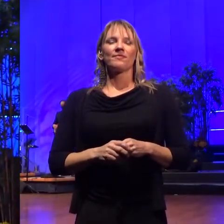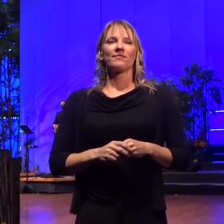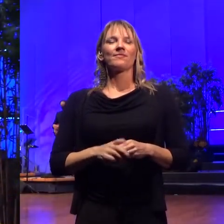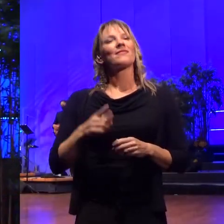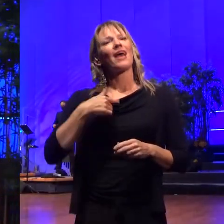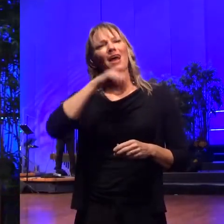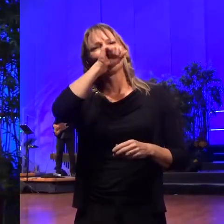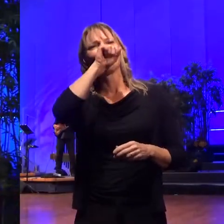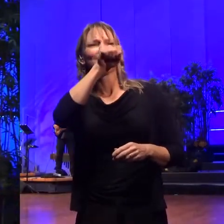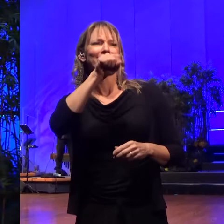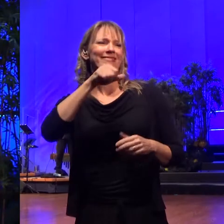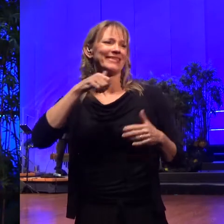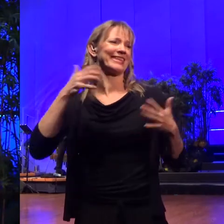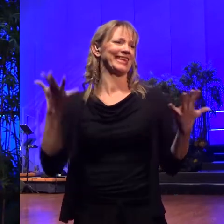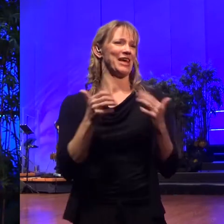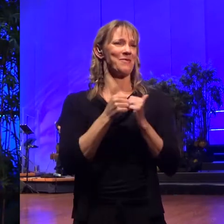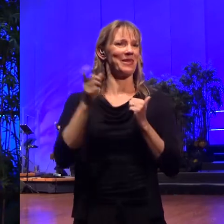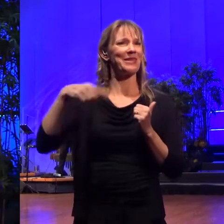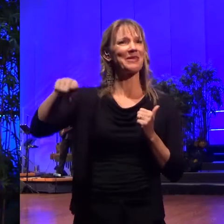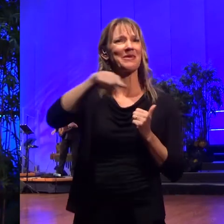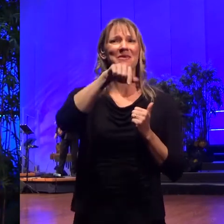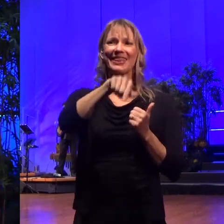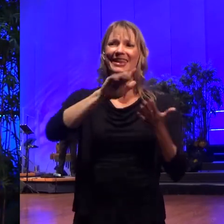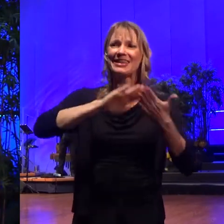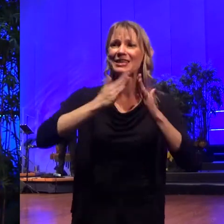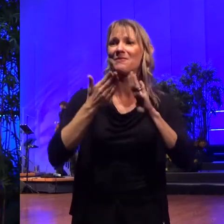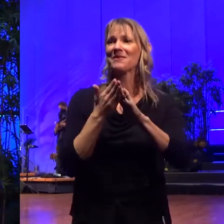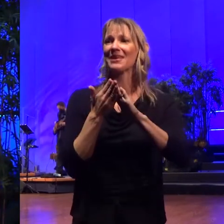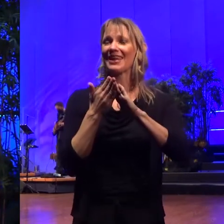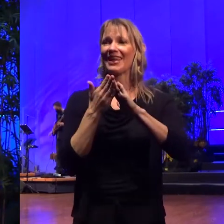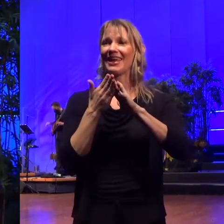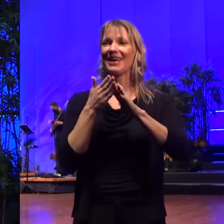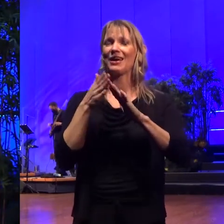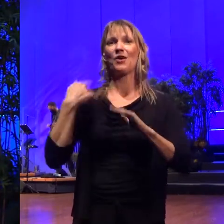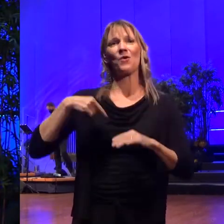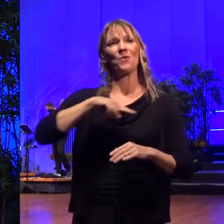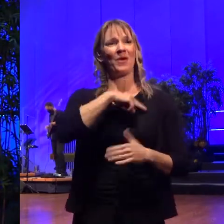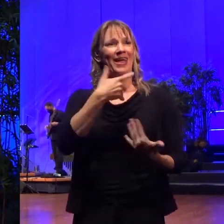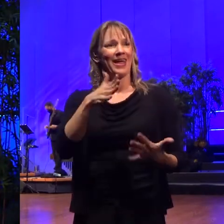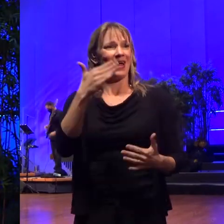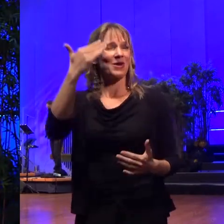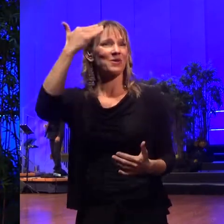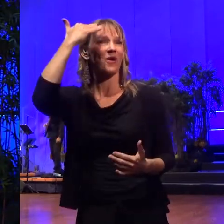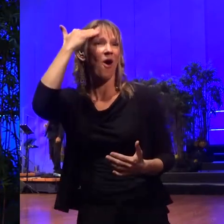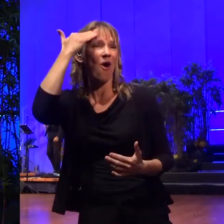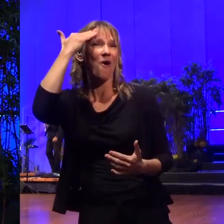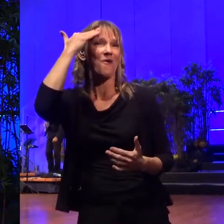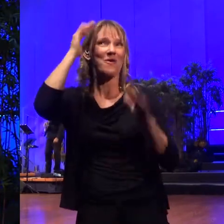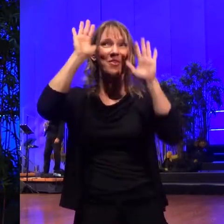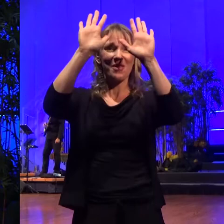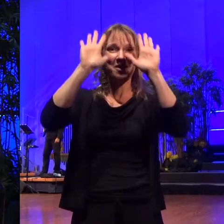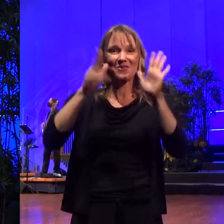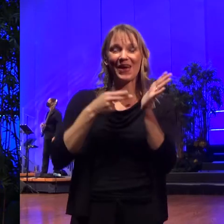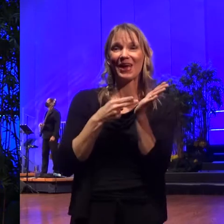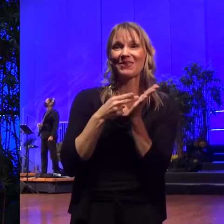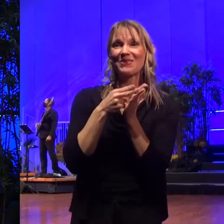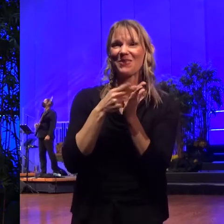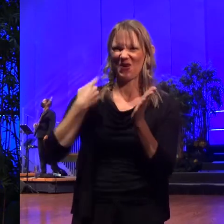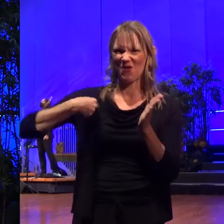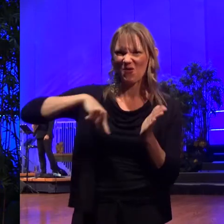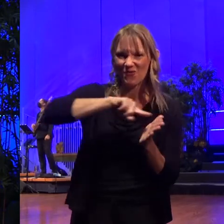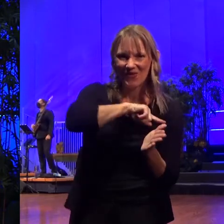I love being here with you in this community where we know the great truth that we are